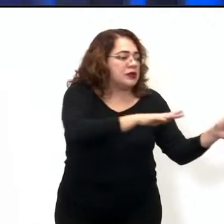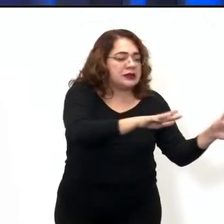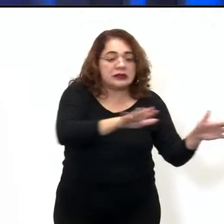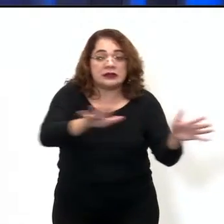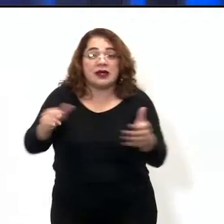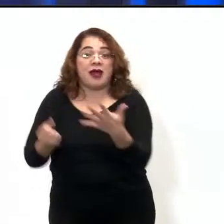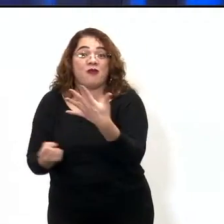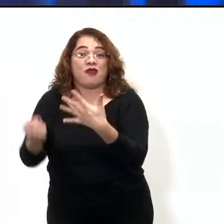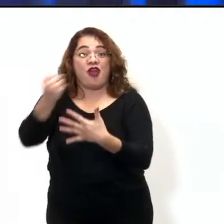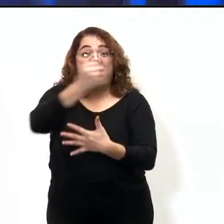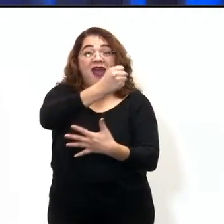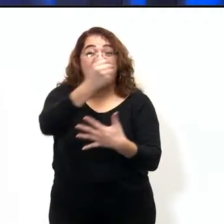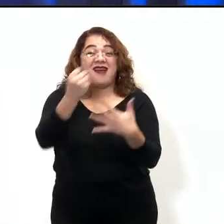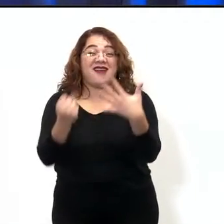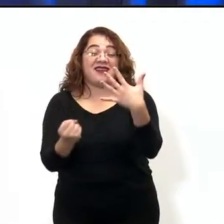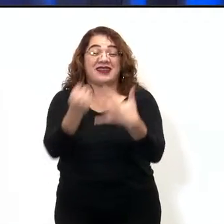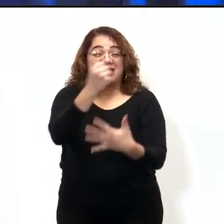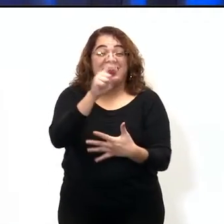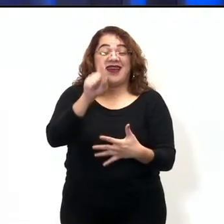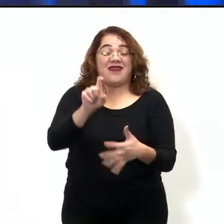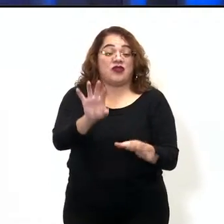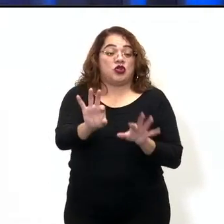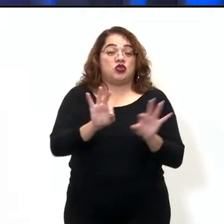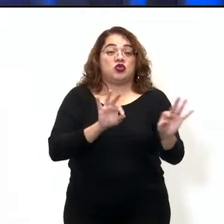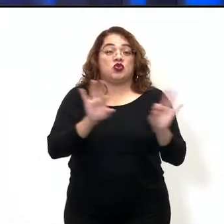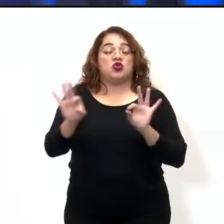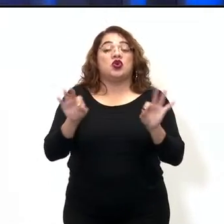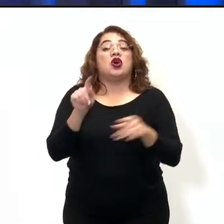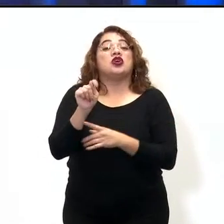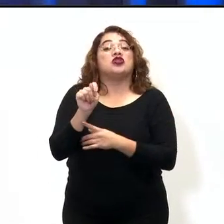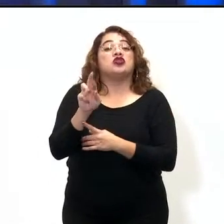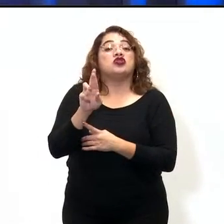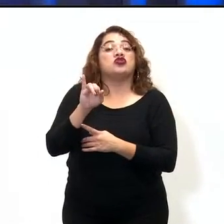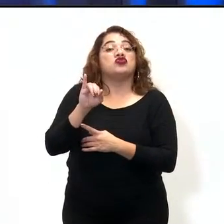so doctors and nurses are going to start triaging